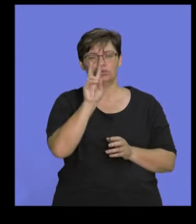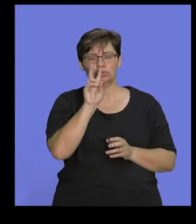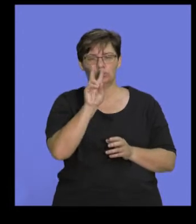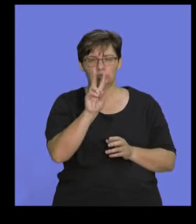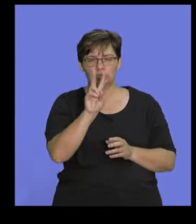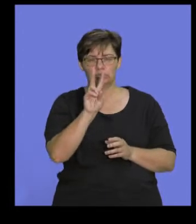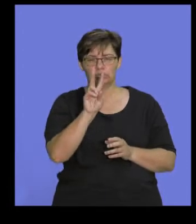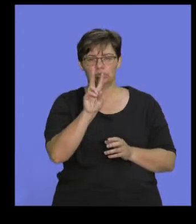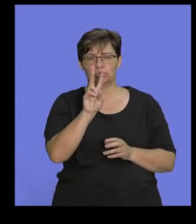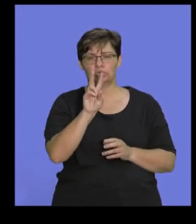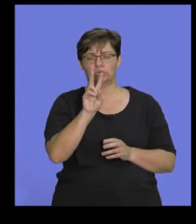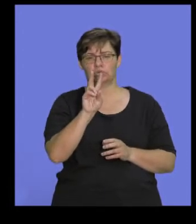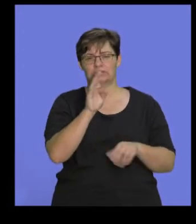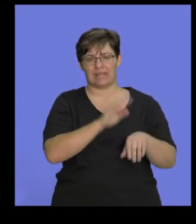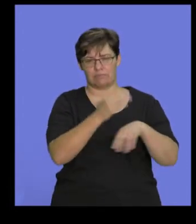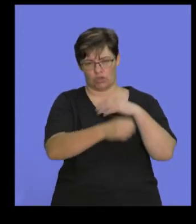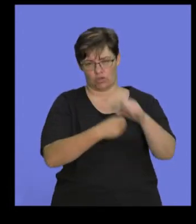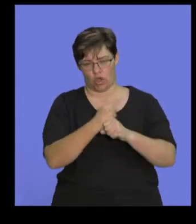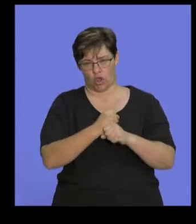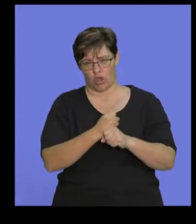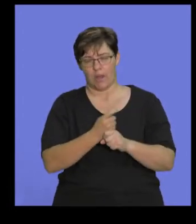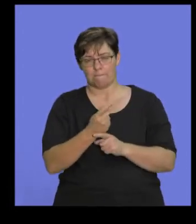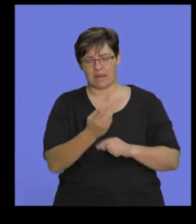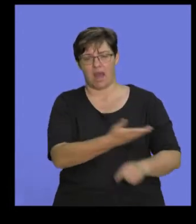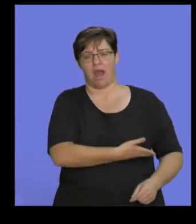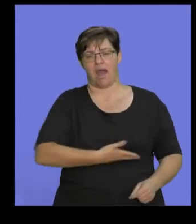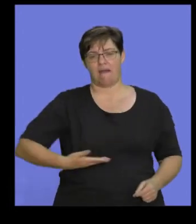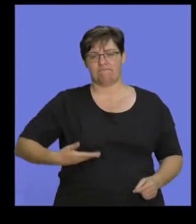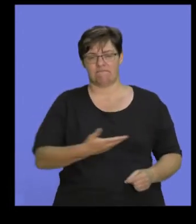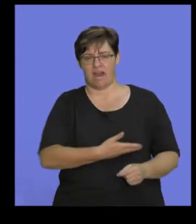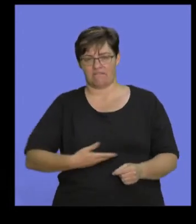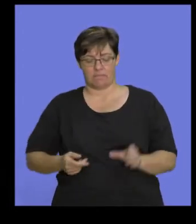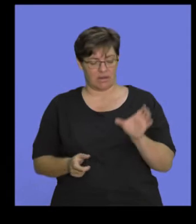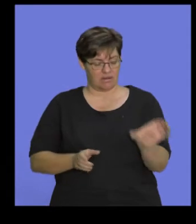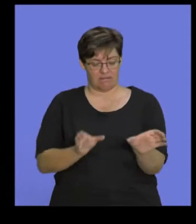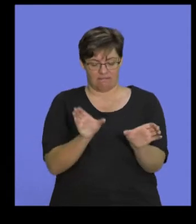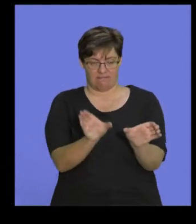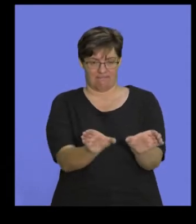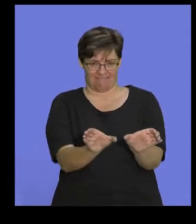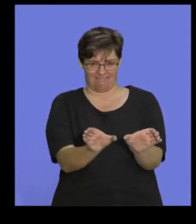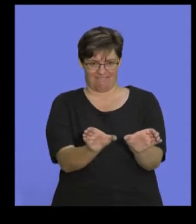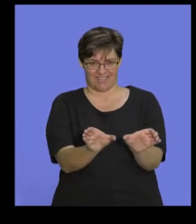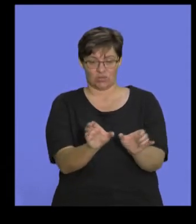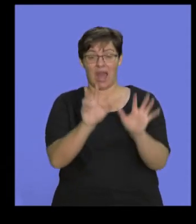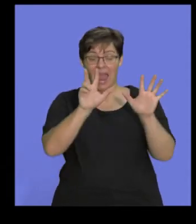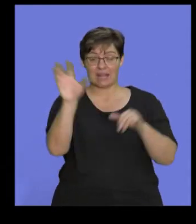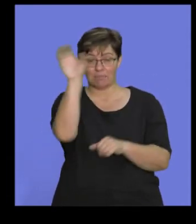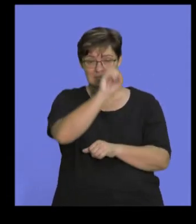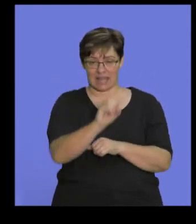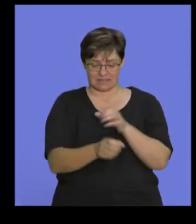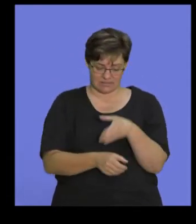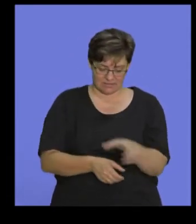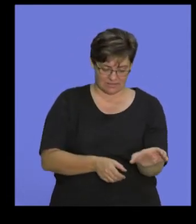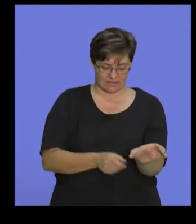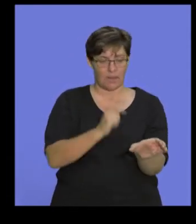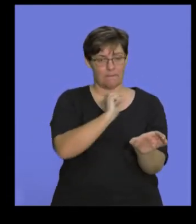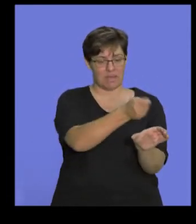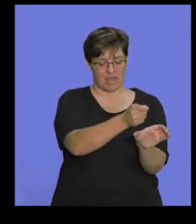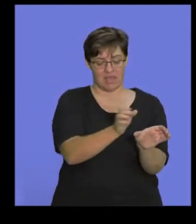I'm giving you this 8% divided into 2 portions for a year, right? Because it is